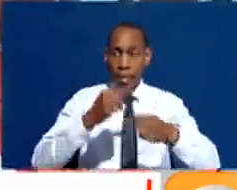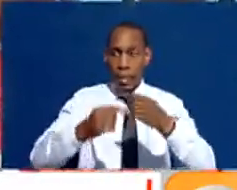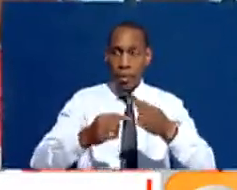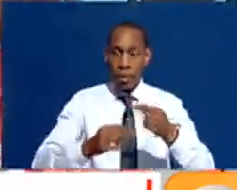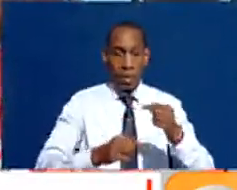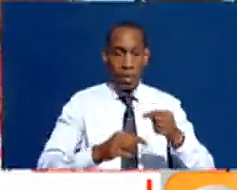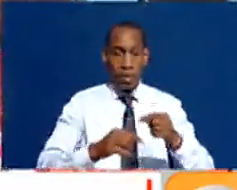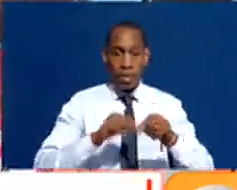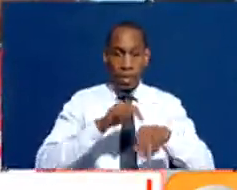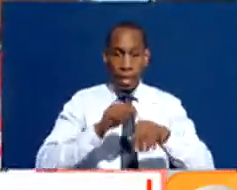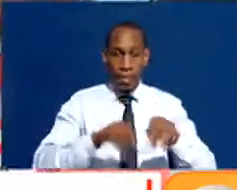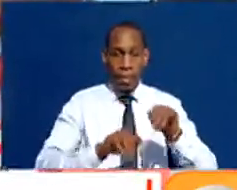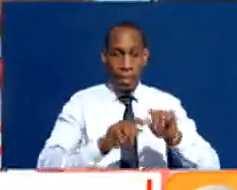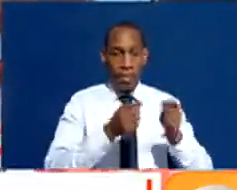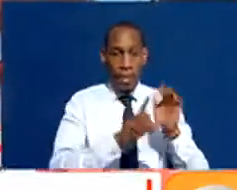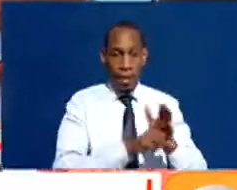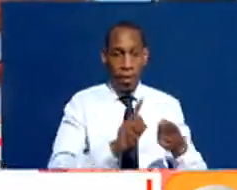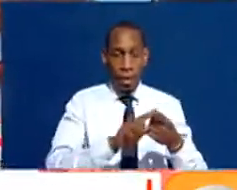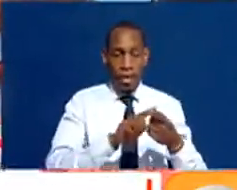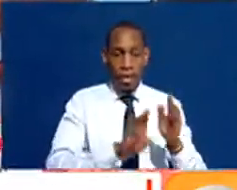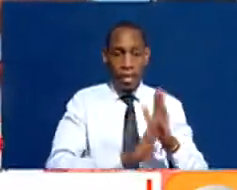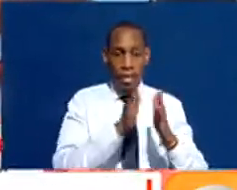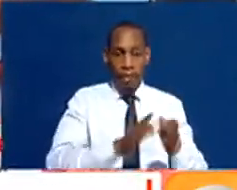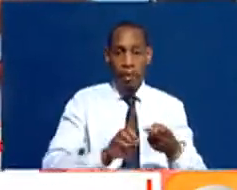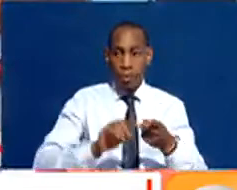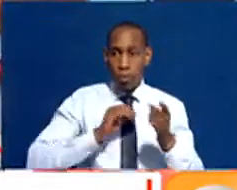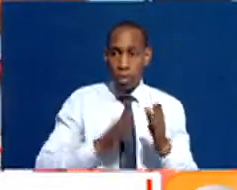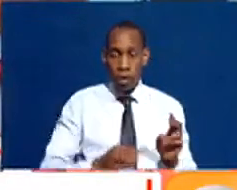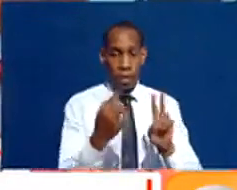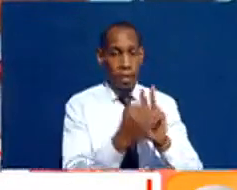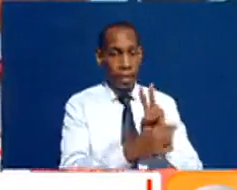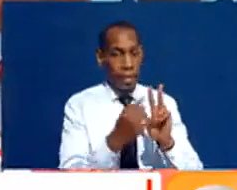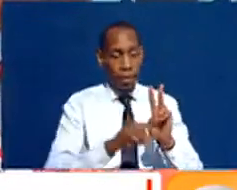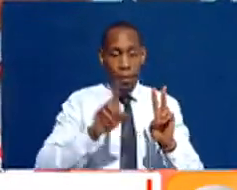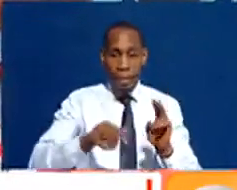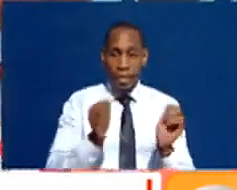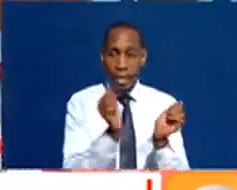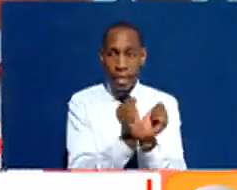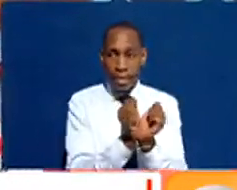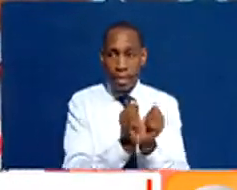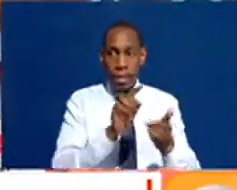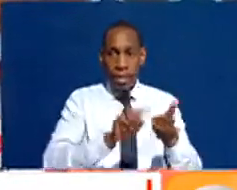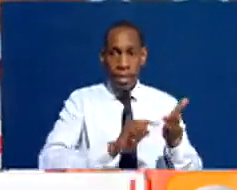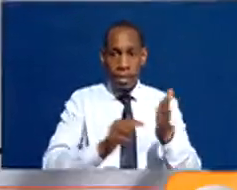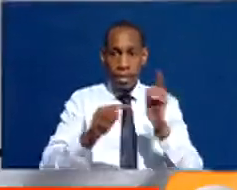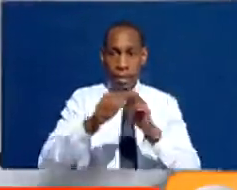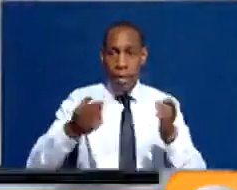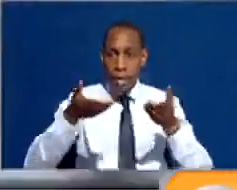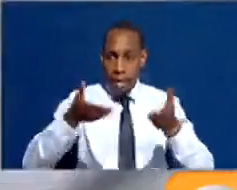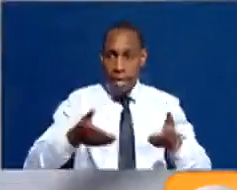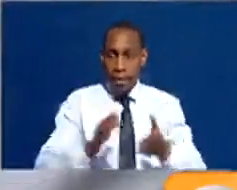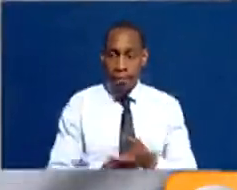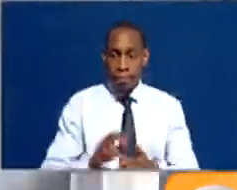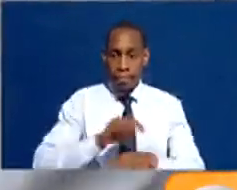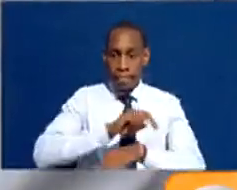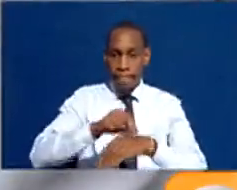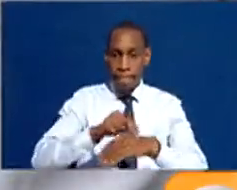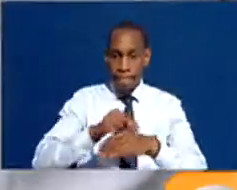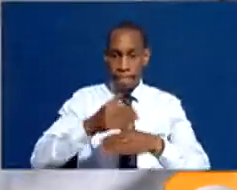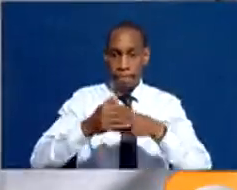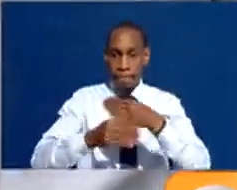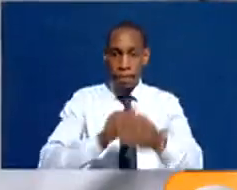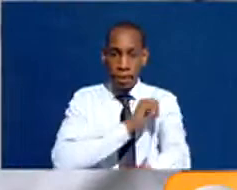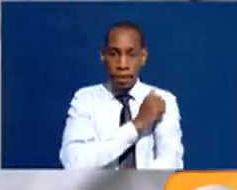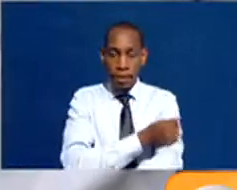illegally is the developer and the owner. Those two people should be sought for and charged with murder immediately. National Construction